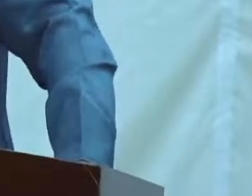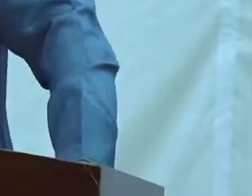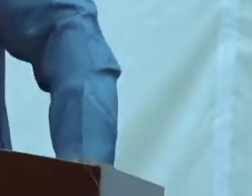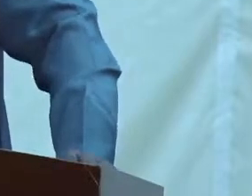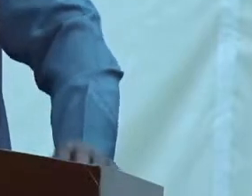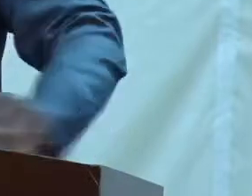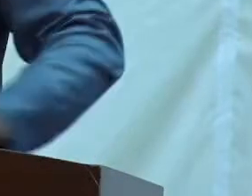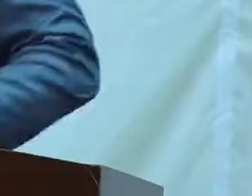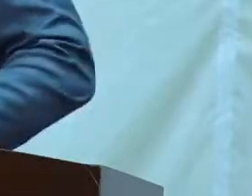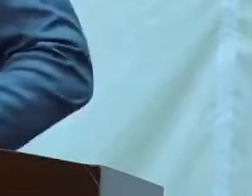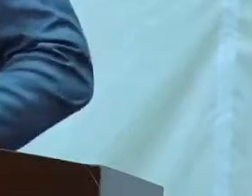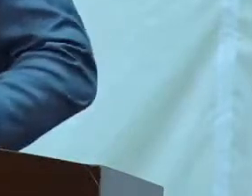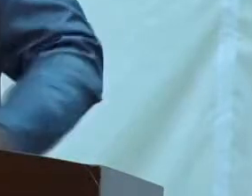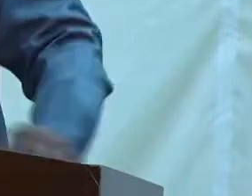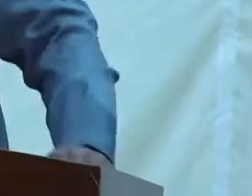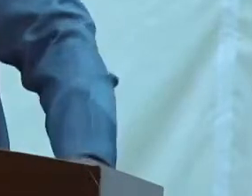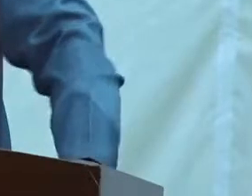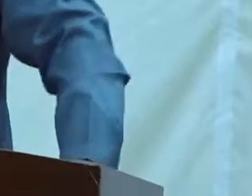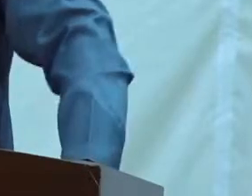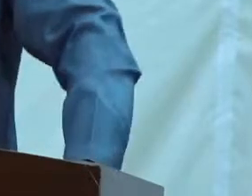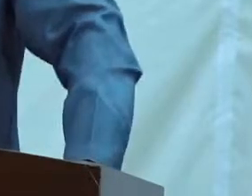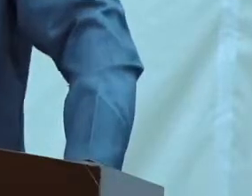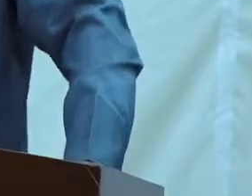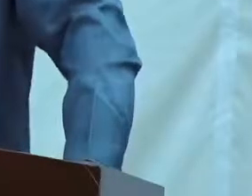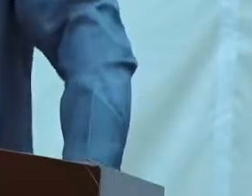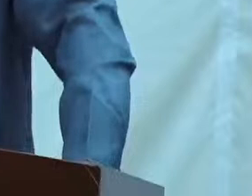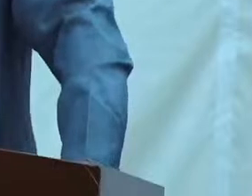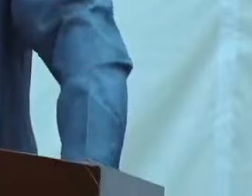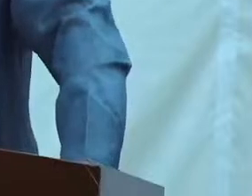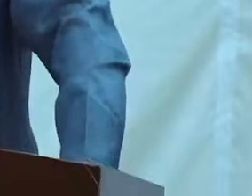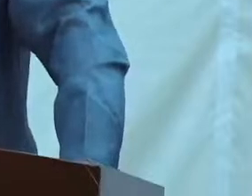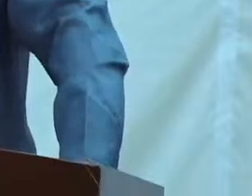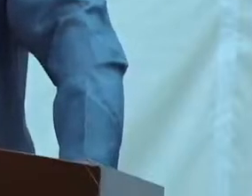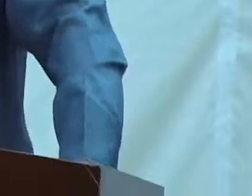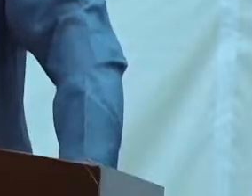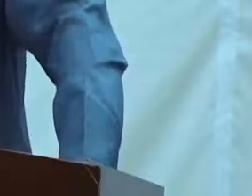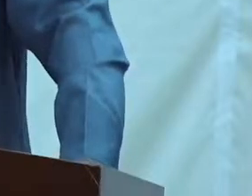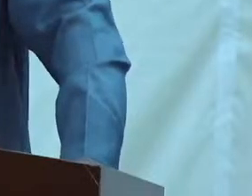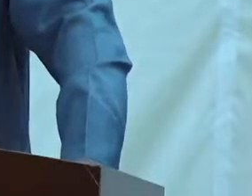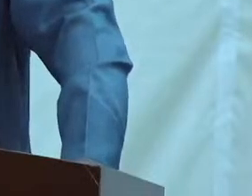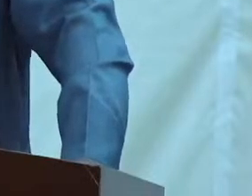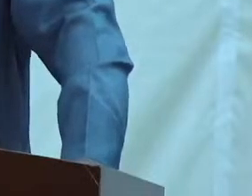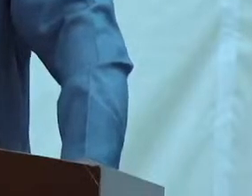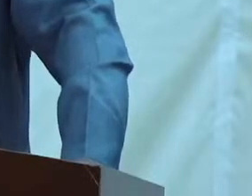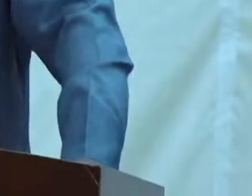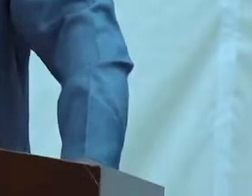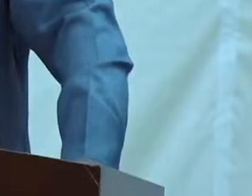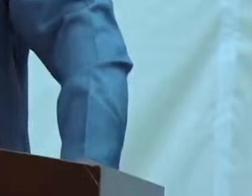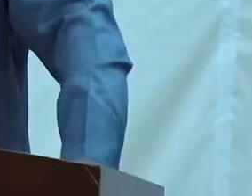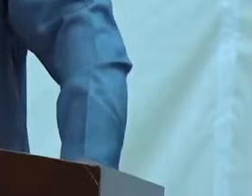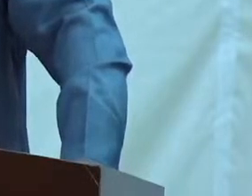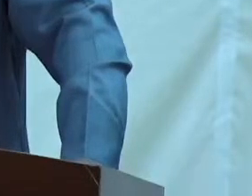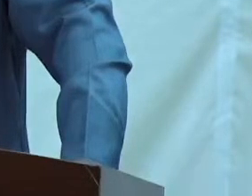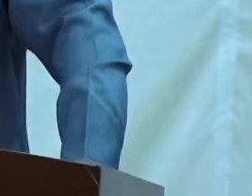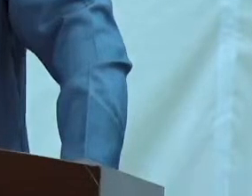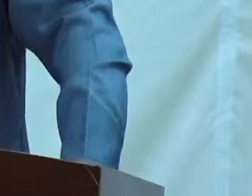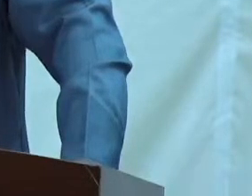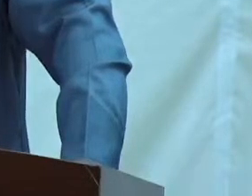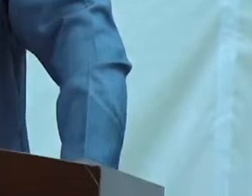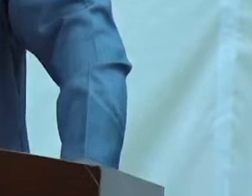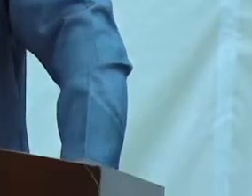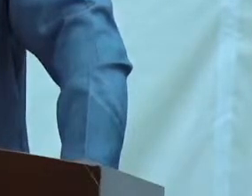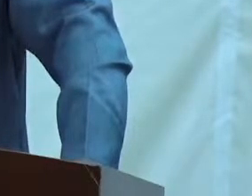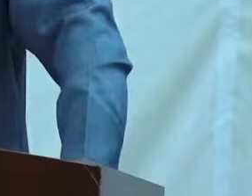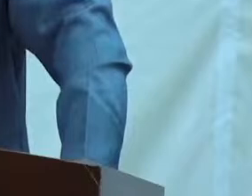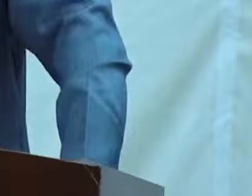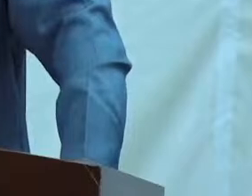service, rising to the position of Associate Professor of Journalism and Communication Studies.